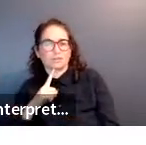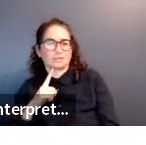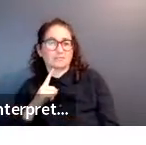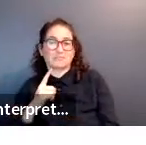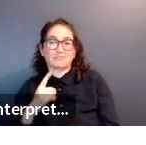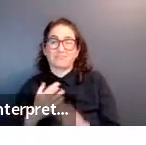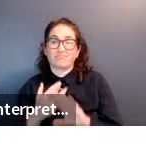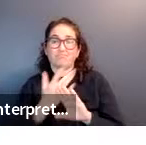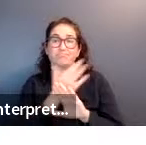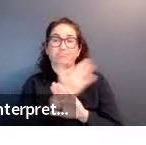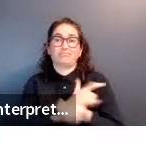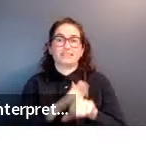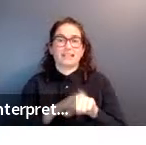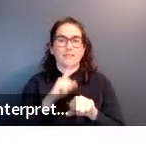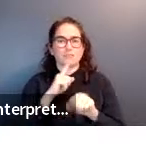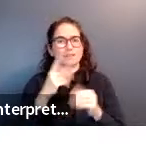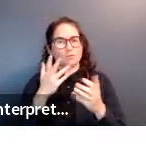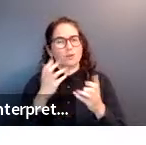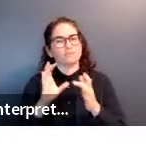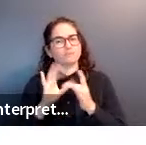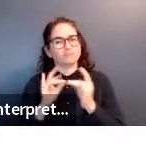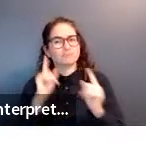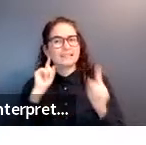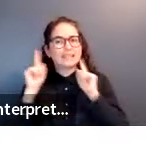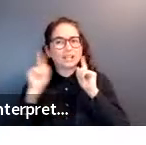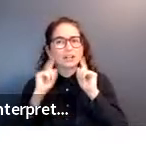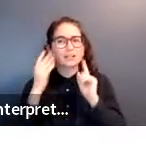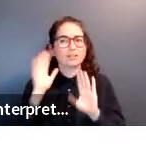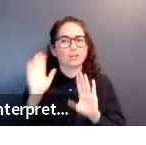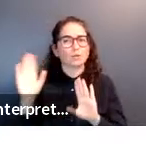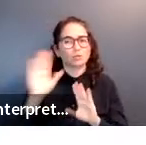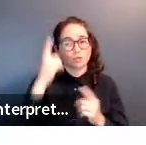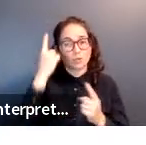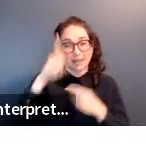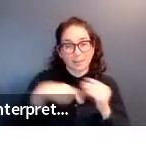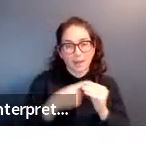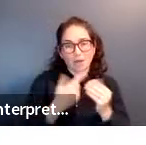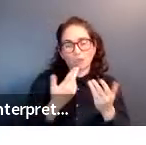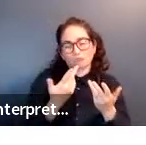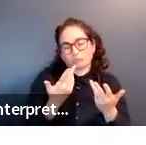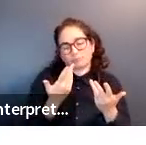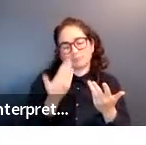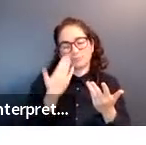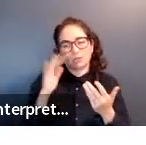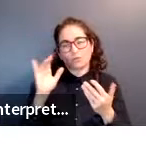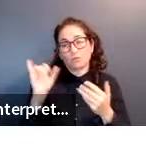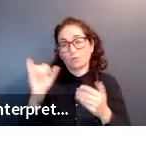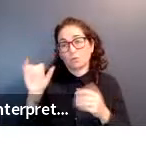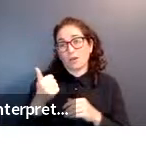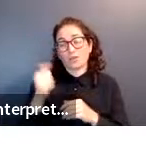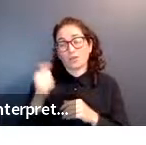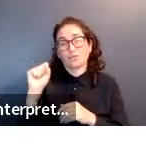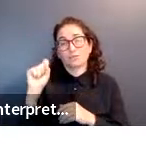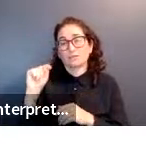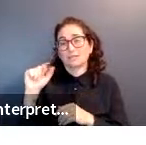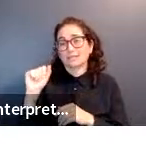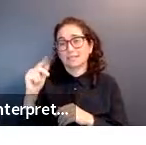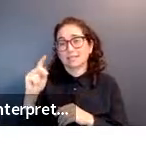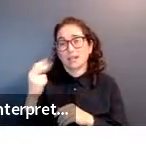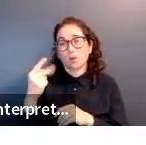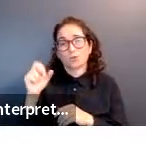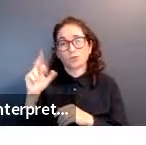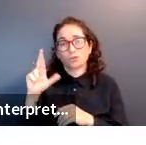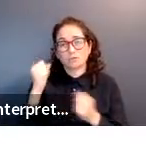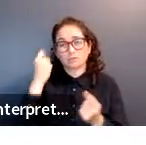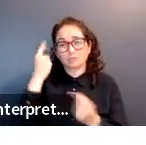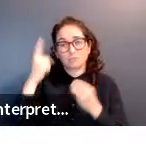advance of these proposals to hear, what you think about it and what other sort of stakeholders in these proposals think about